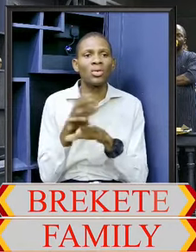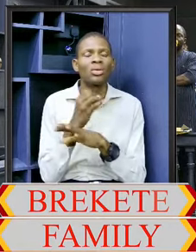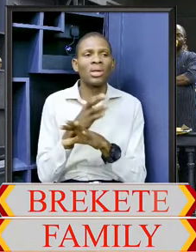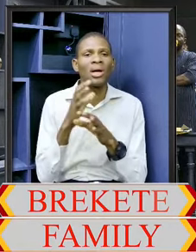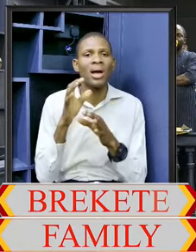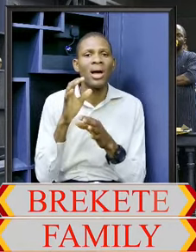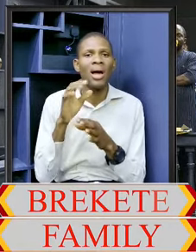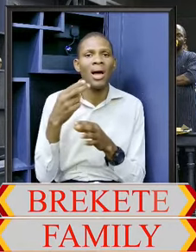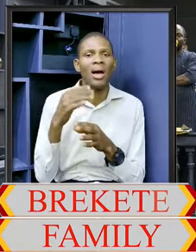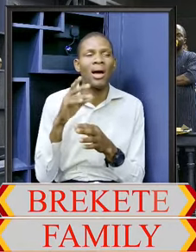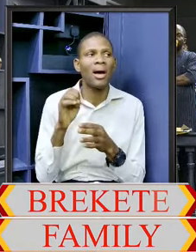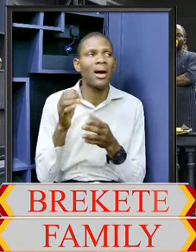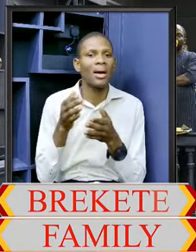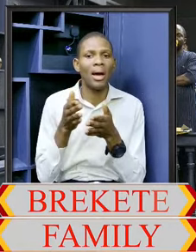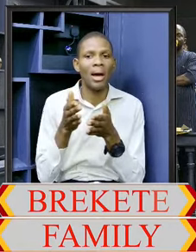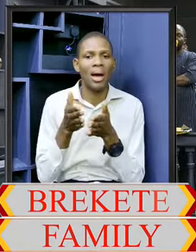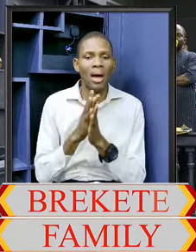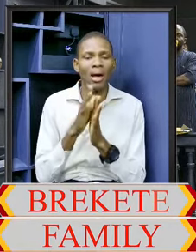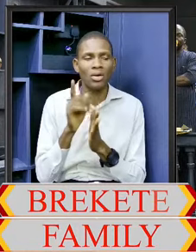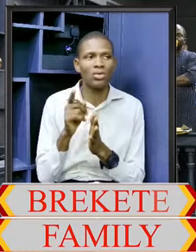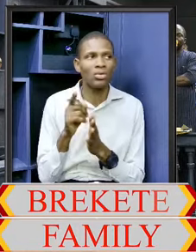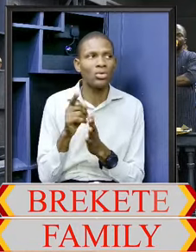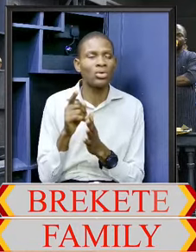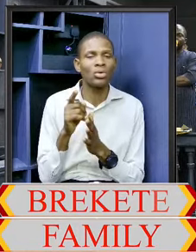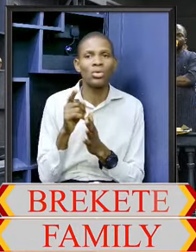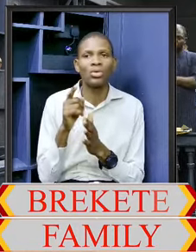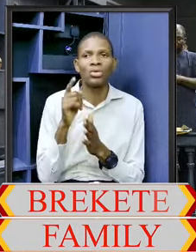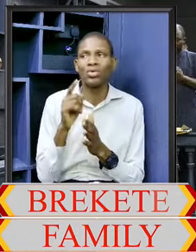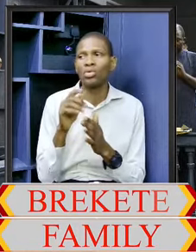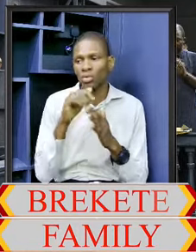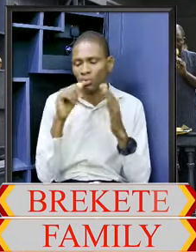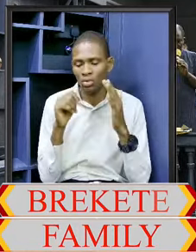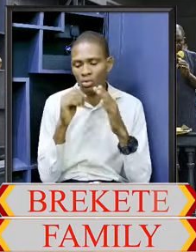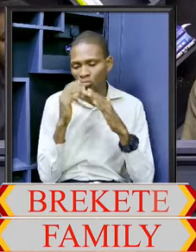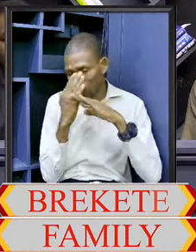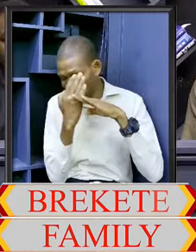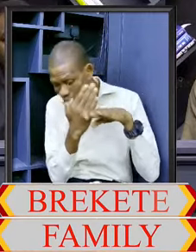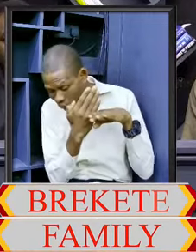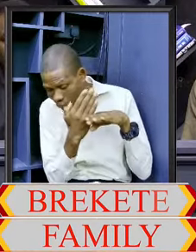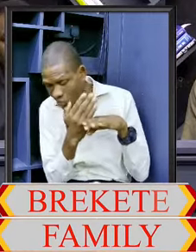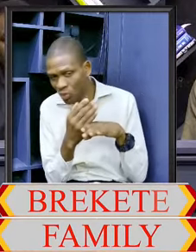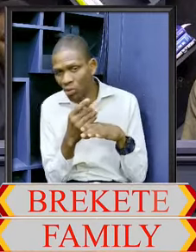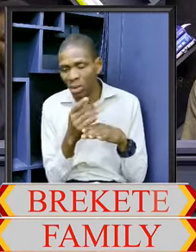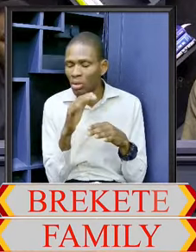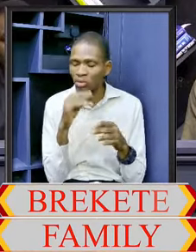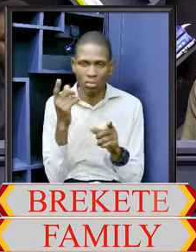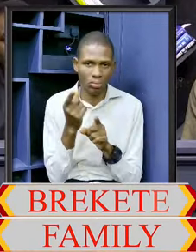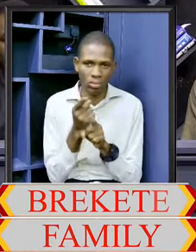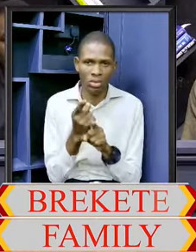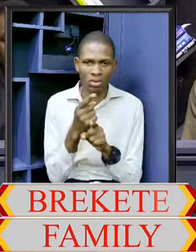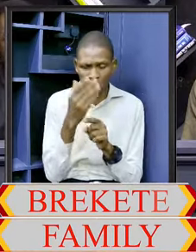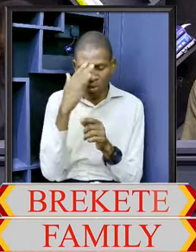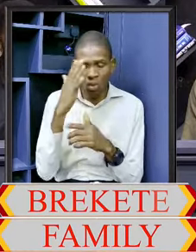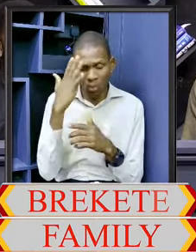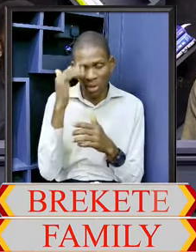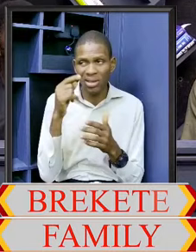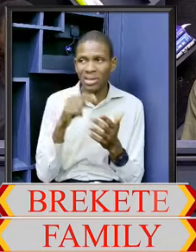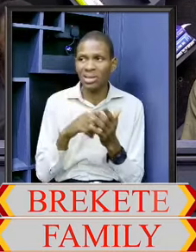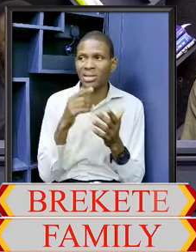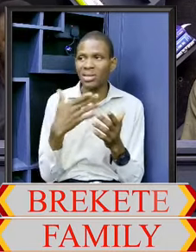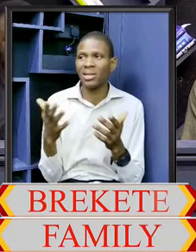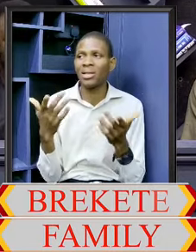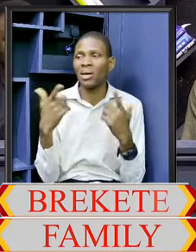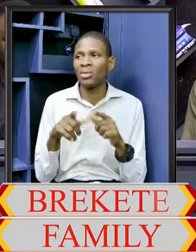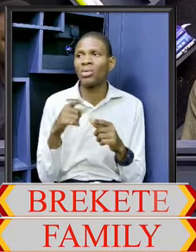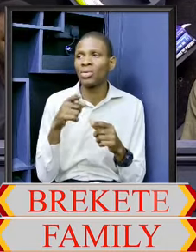you dodge. Bring me his complaint letter and affidavit. It's not proper. Quickly. Because you know why this thing happened.